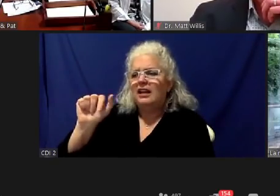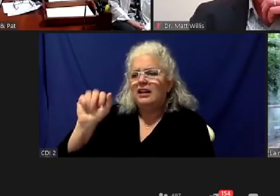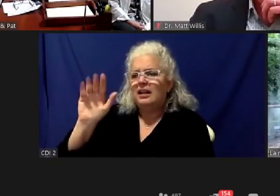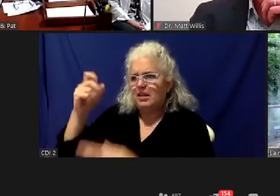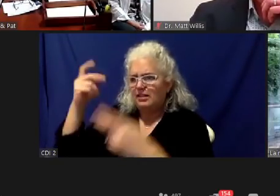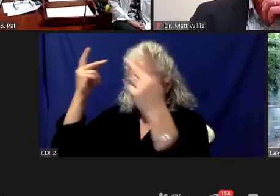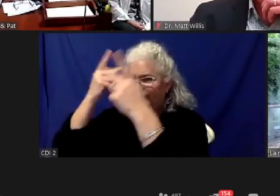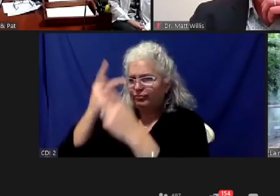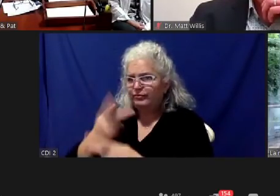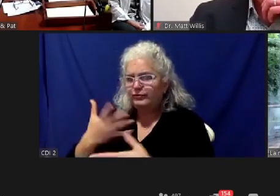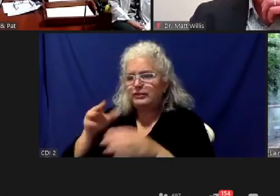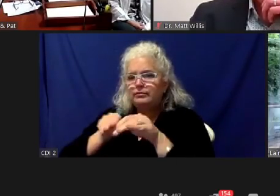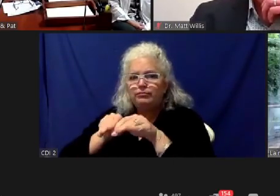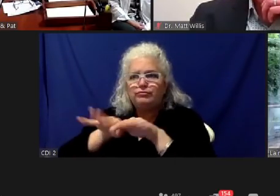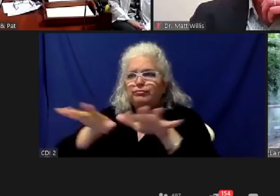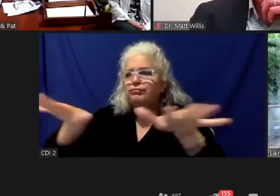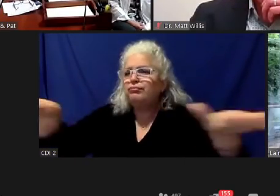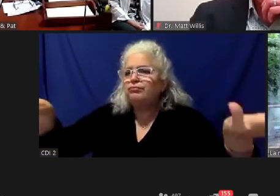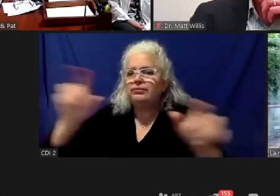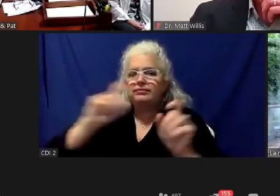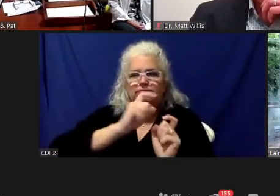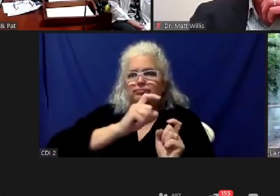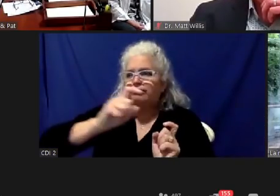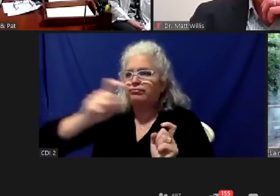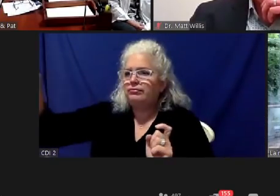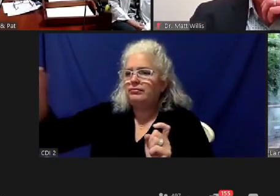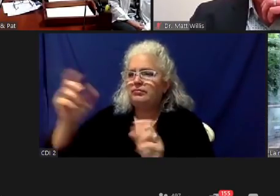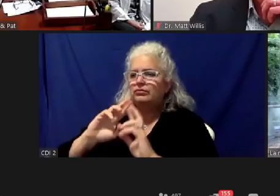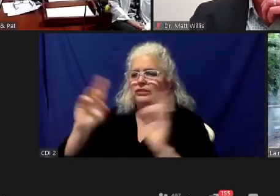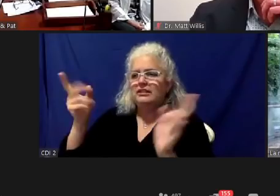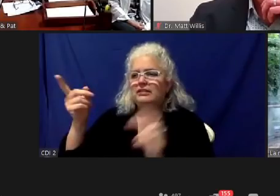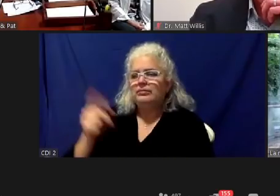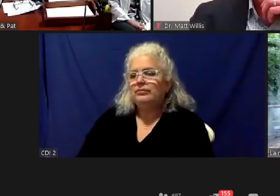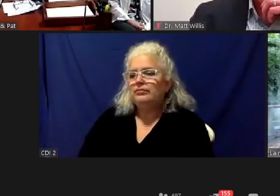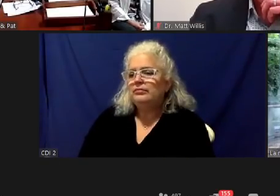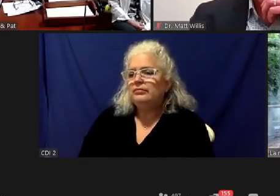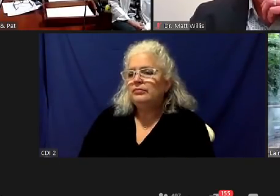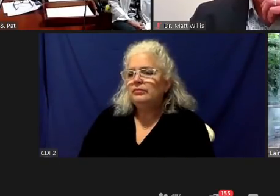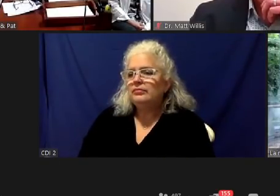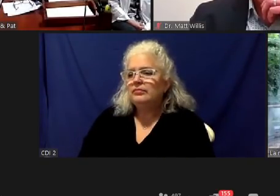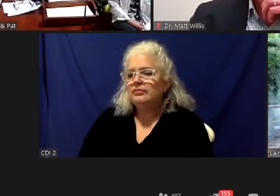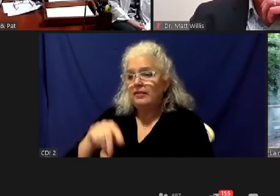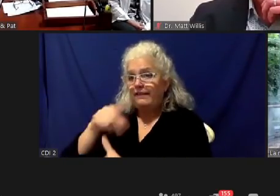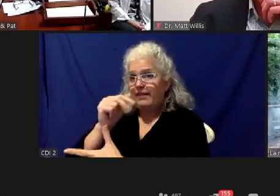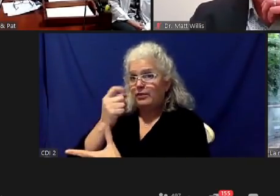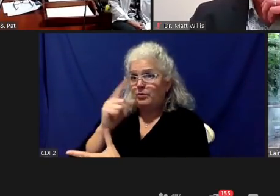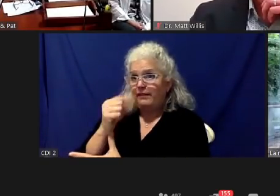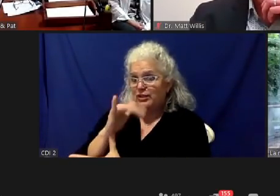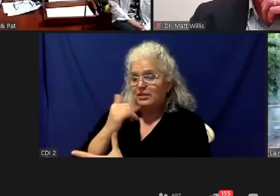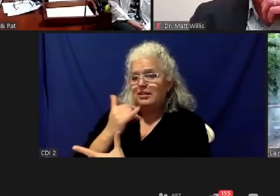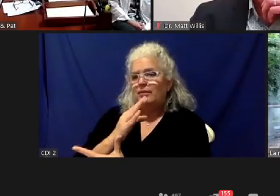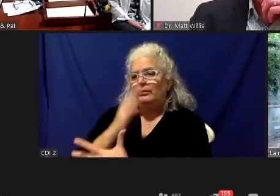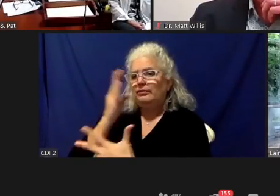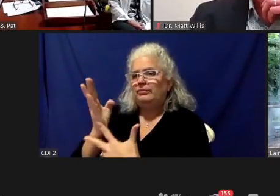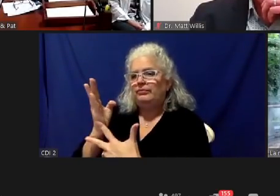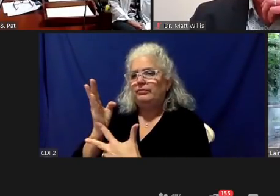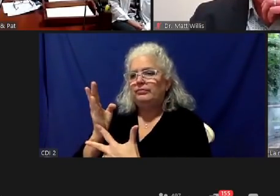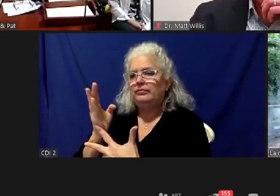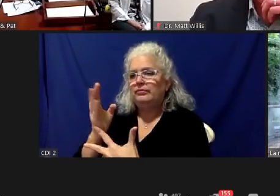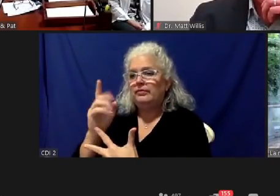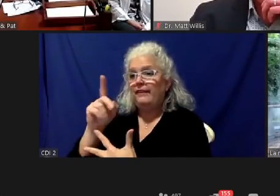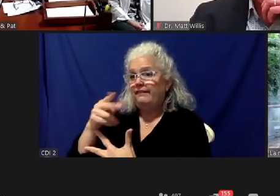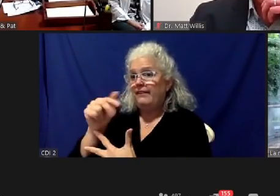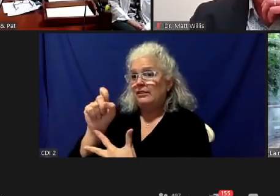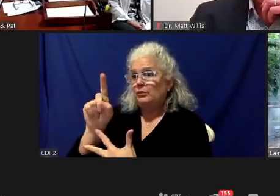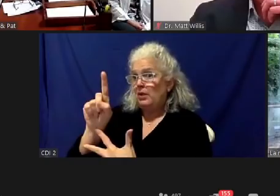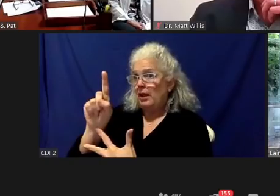you're getting to phase 1B and beyond, which, includes larger members of the community at large,